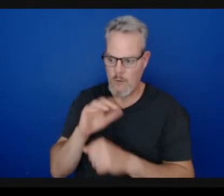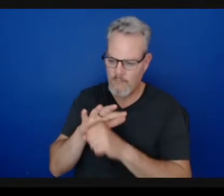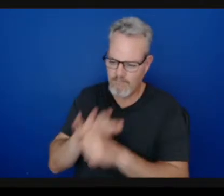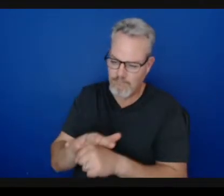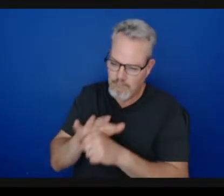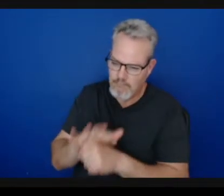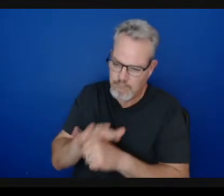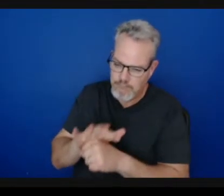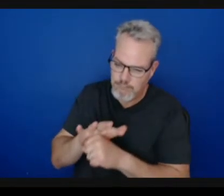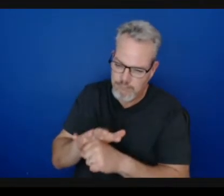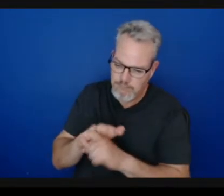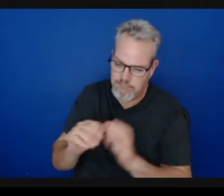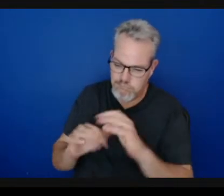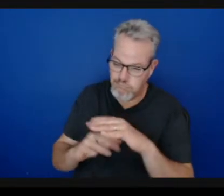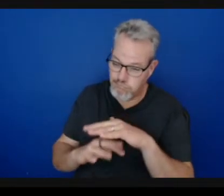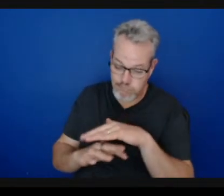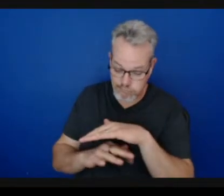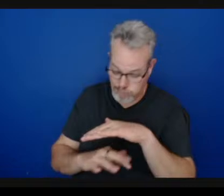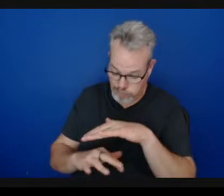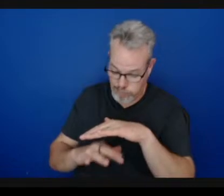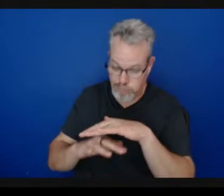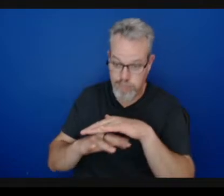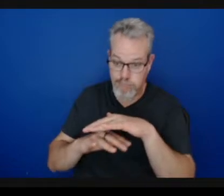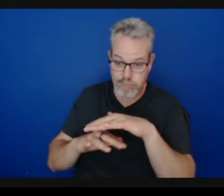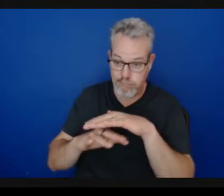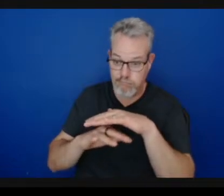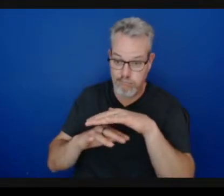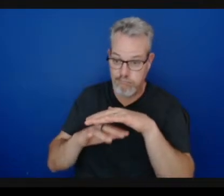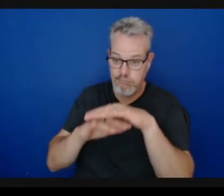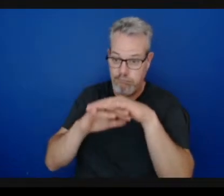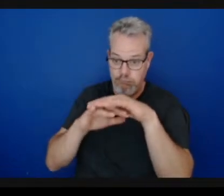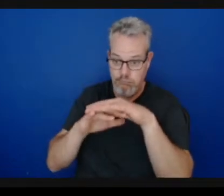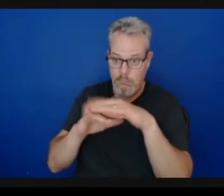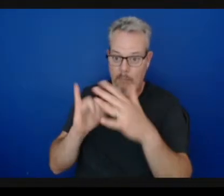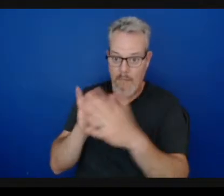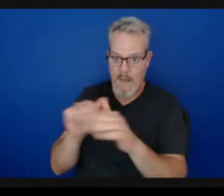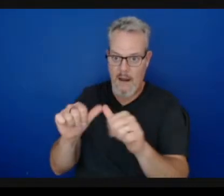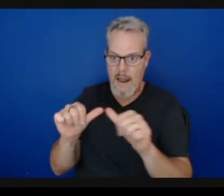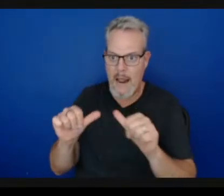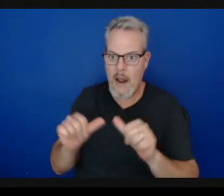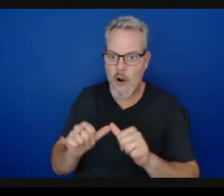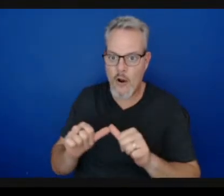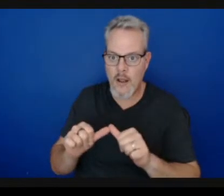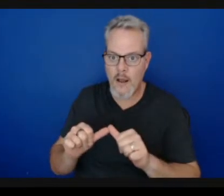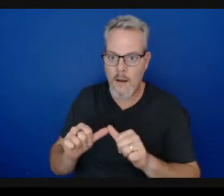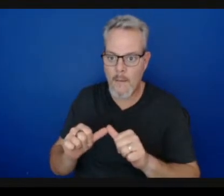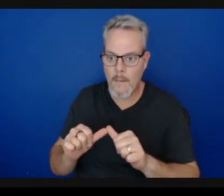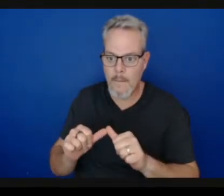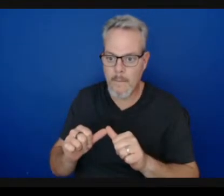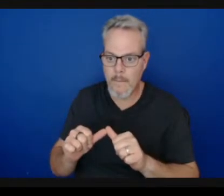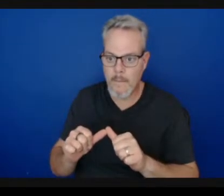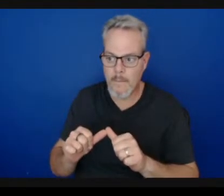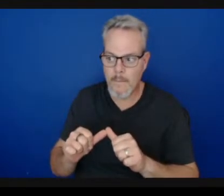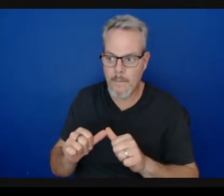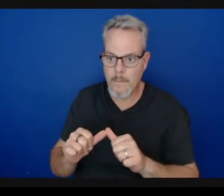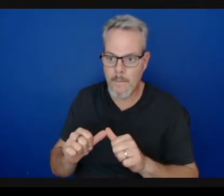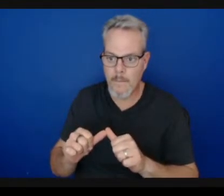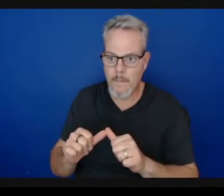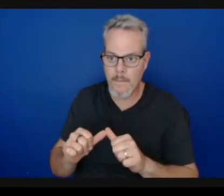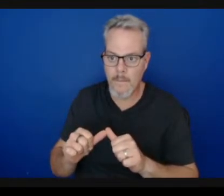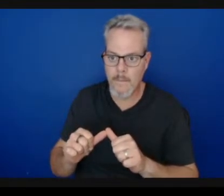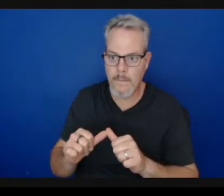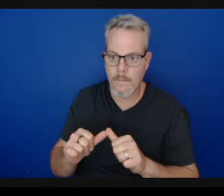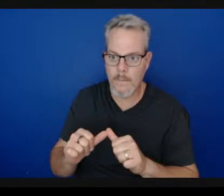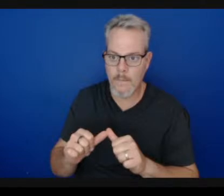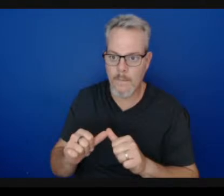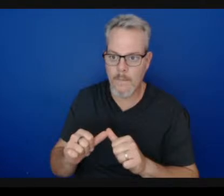down here, Hawaiian area. We'll go through the sequence of the details of the lava coming out soon. But